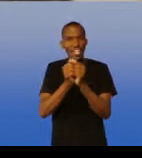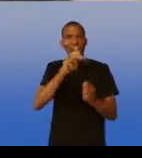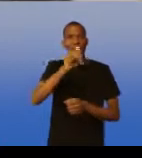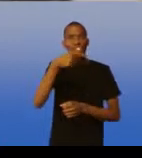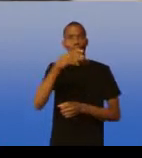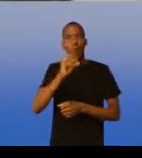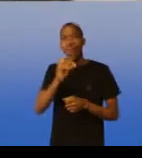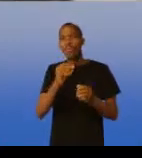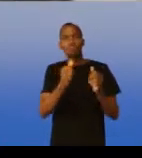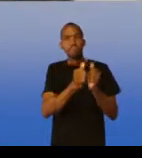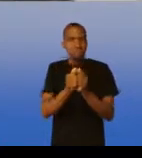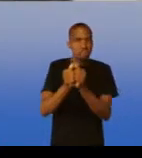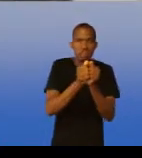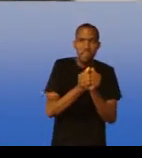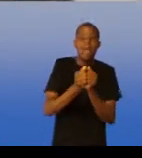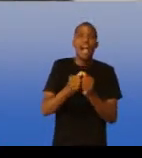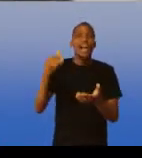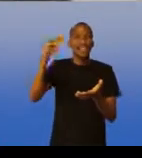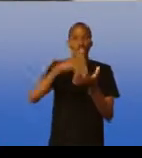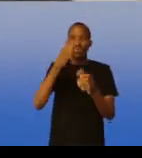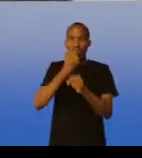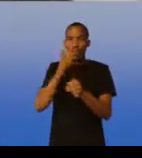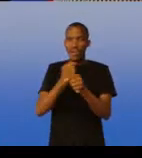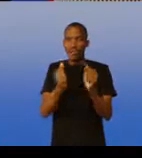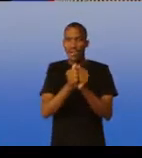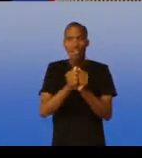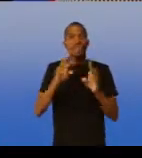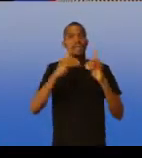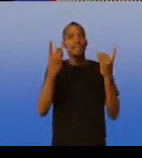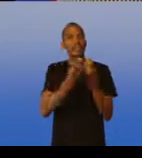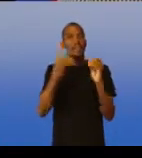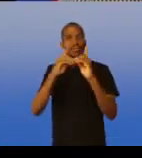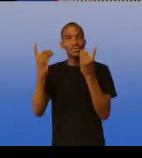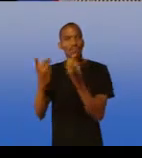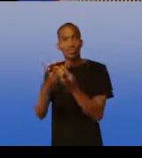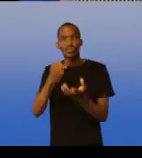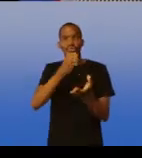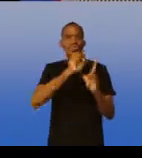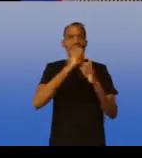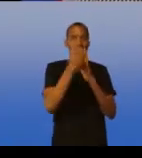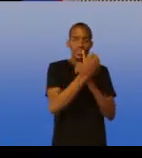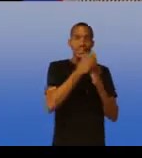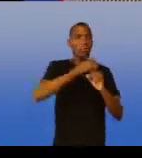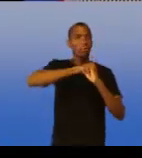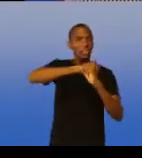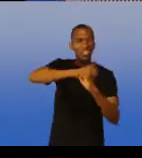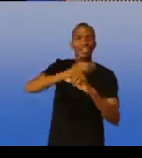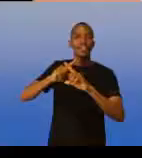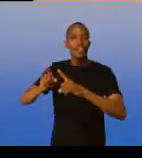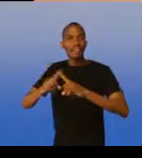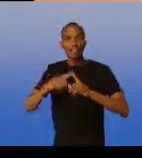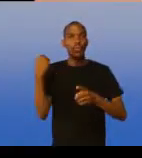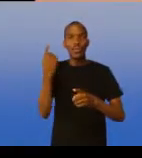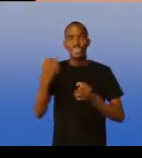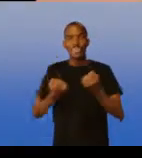and international NGOs, as well as working with the Department of Social and Community Development and Social Protection. And it's through this support